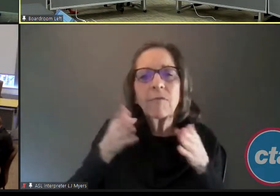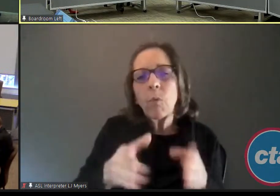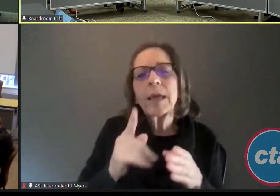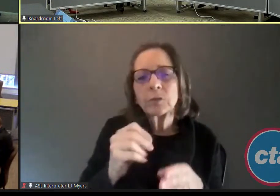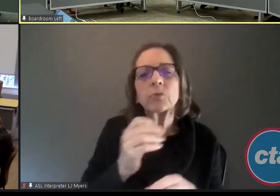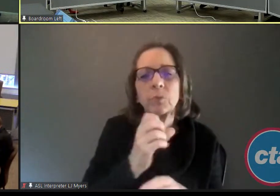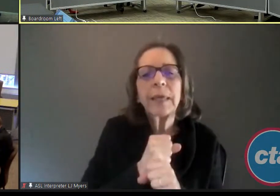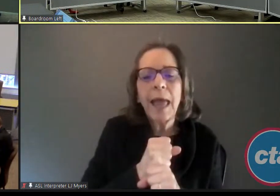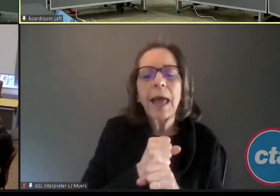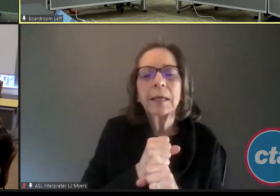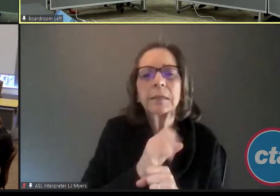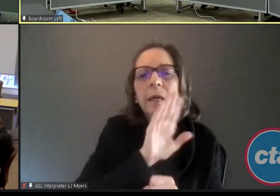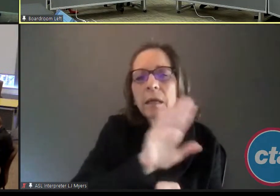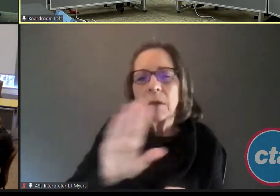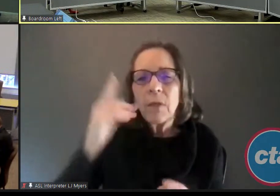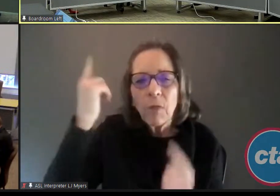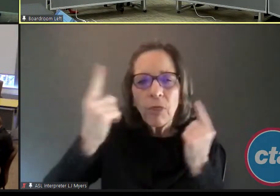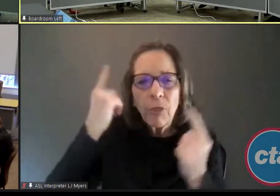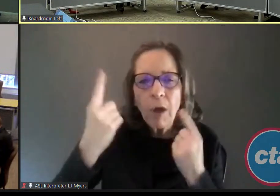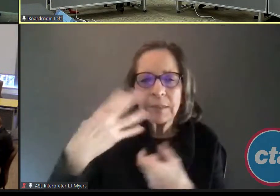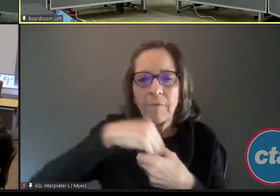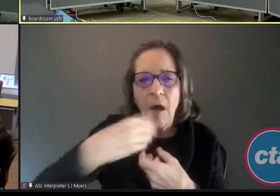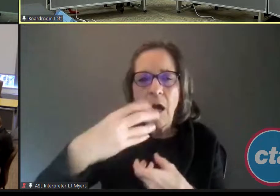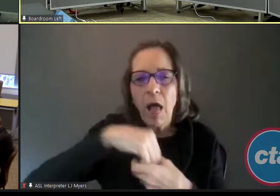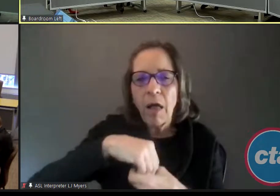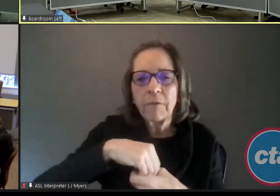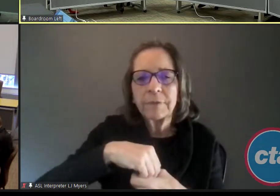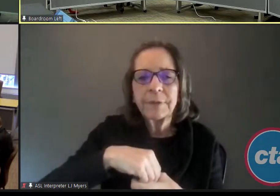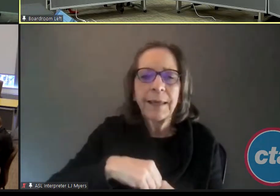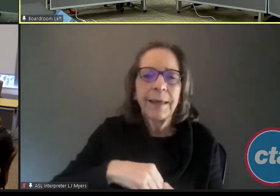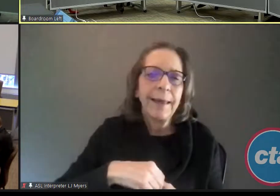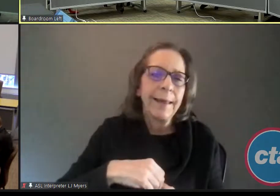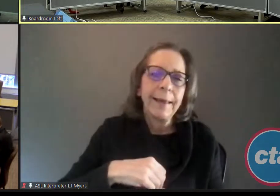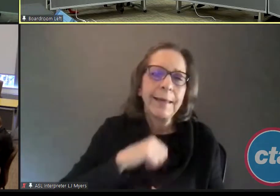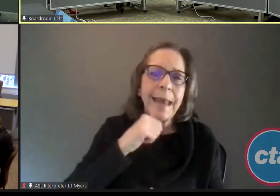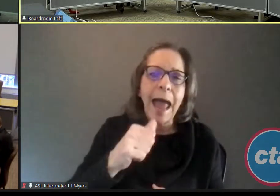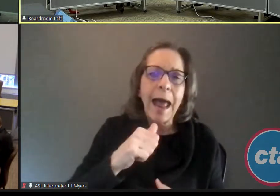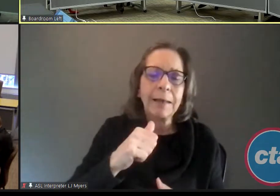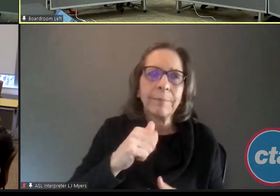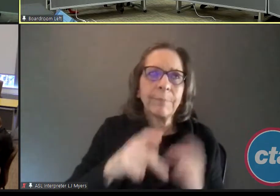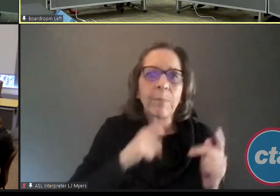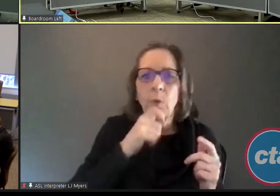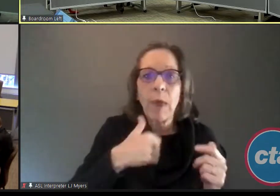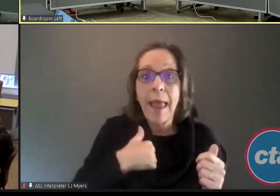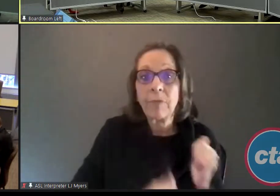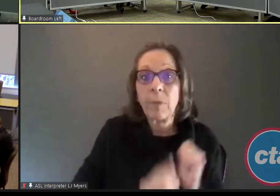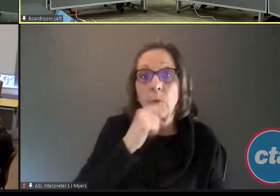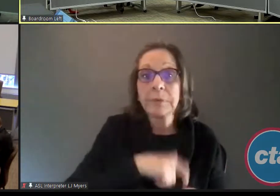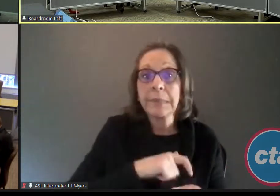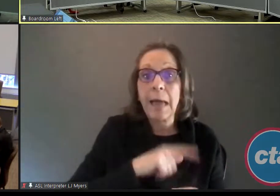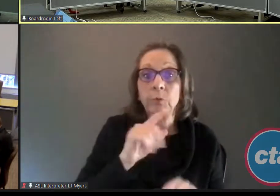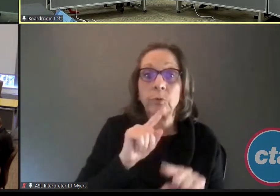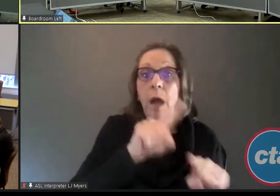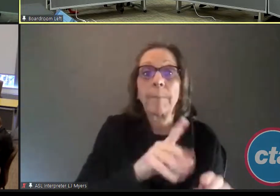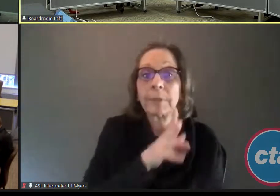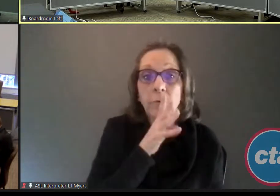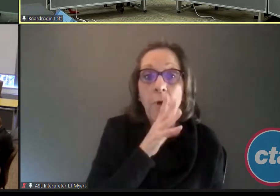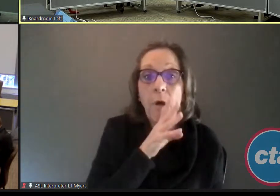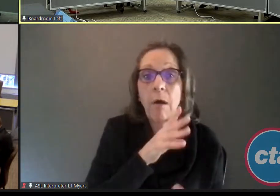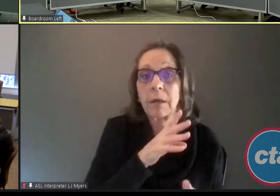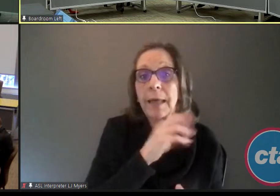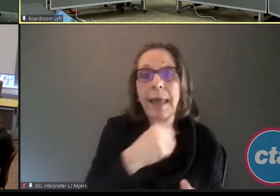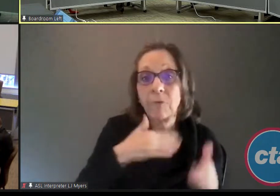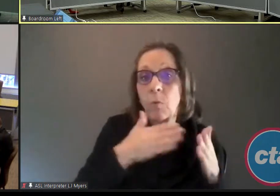all the thoughtfulness we can, and not just, the most motivated voices with the most time on their hands, and the most means